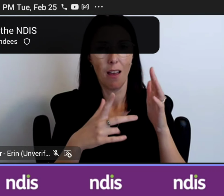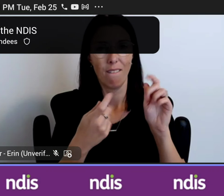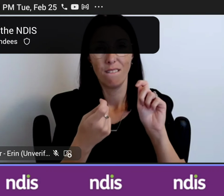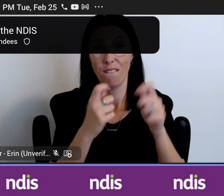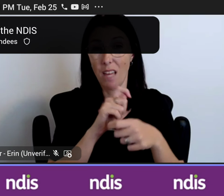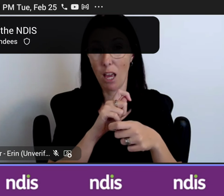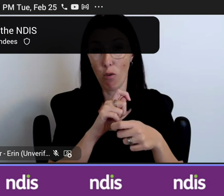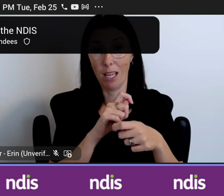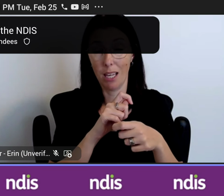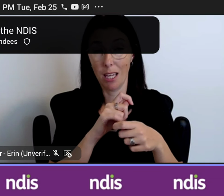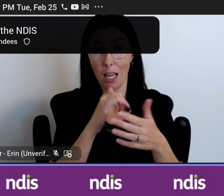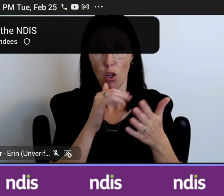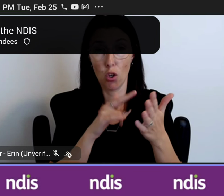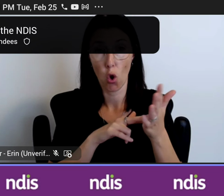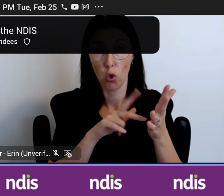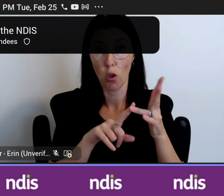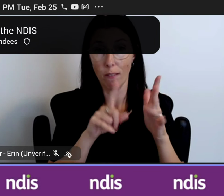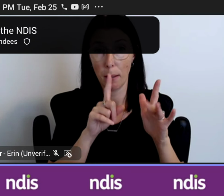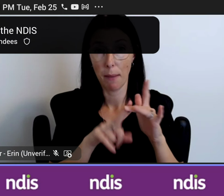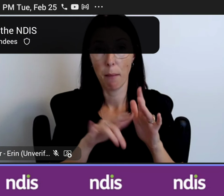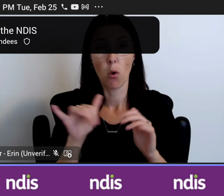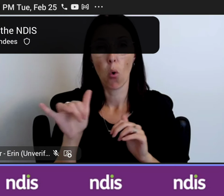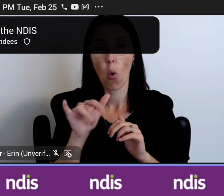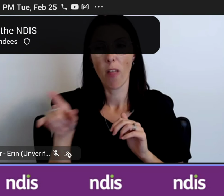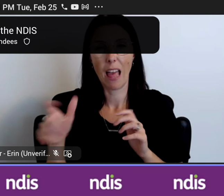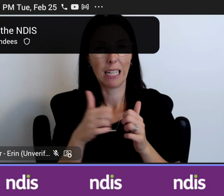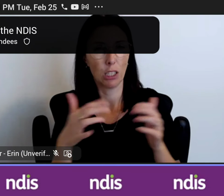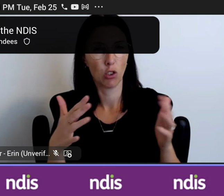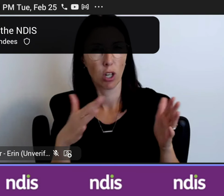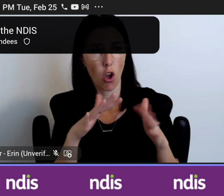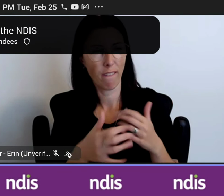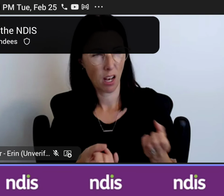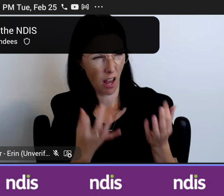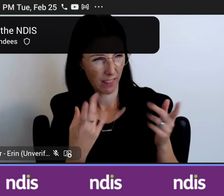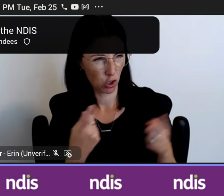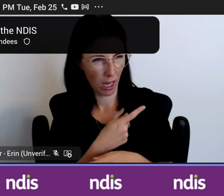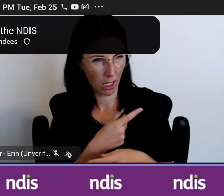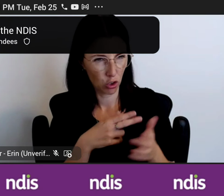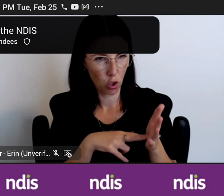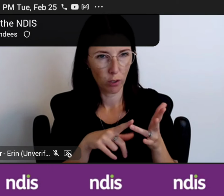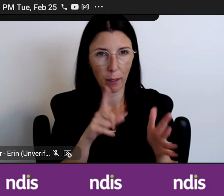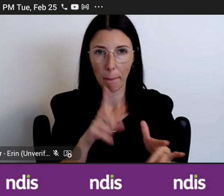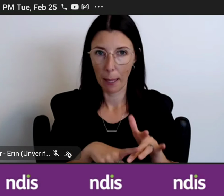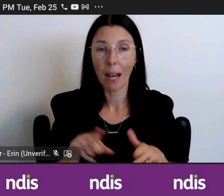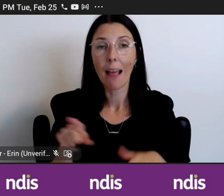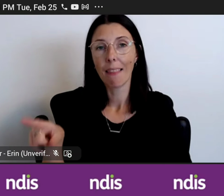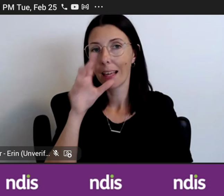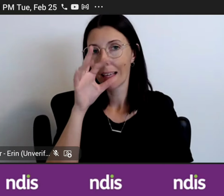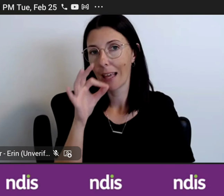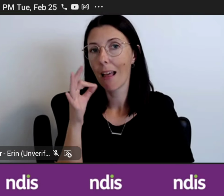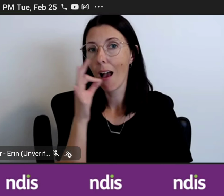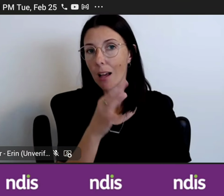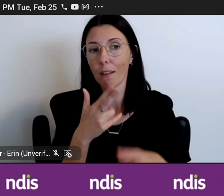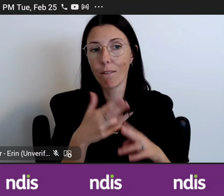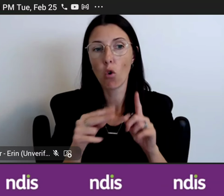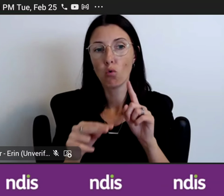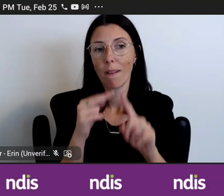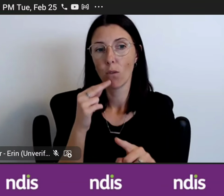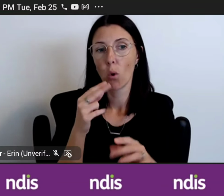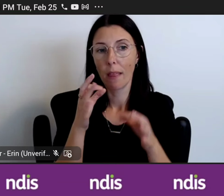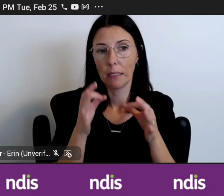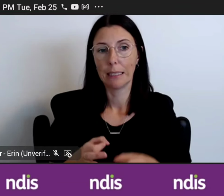to vary the notice of impairments, they can ask for a review of the decision.